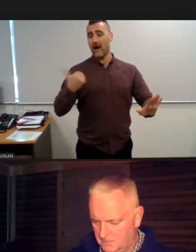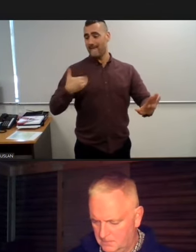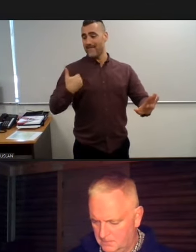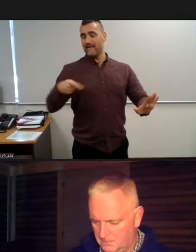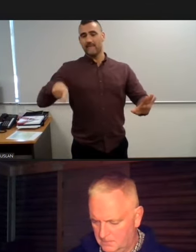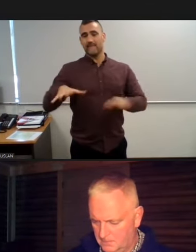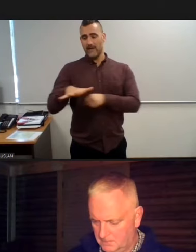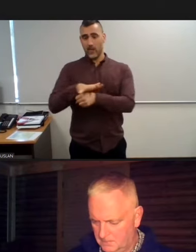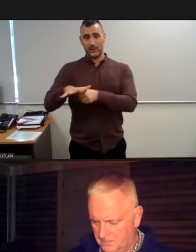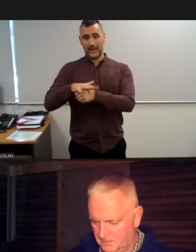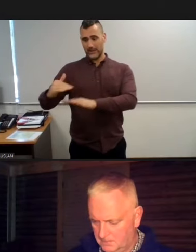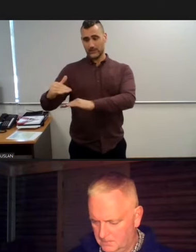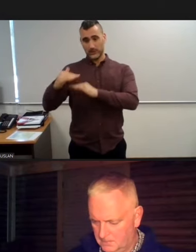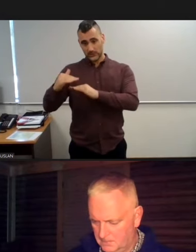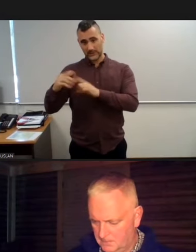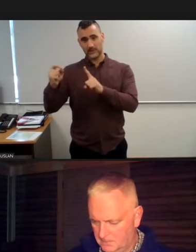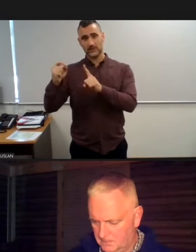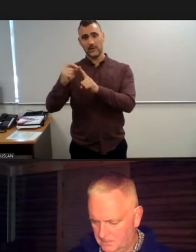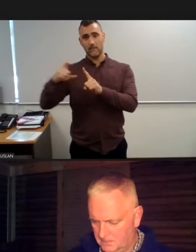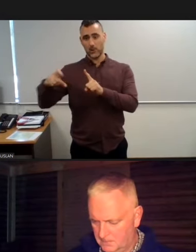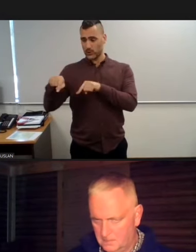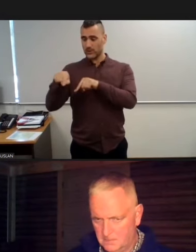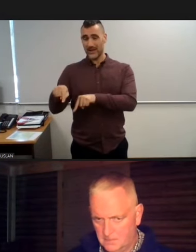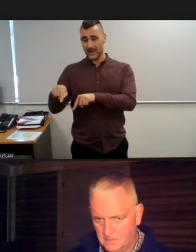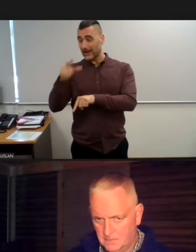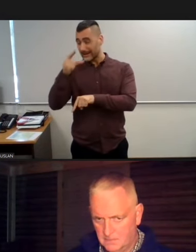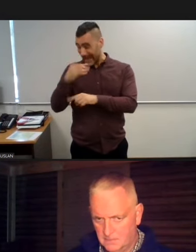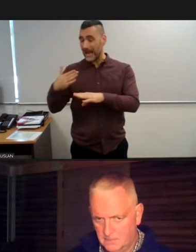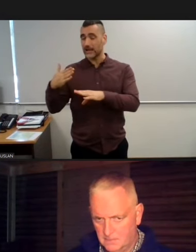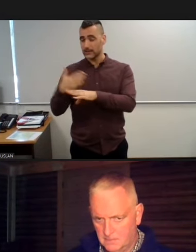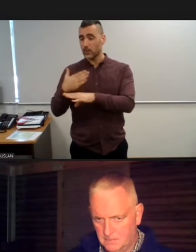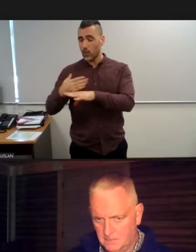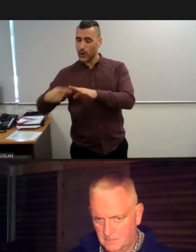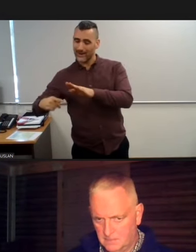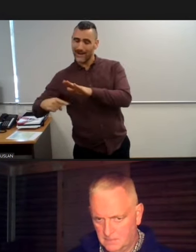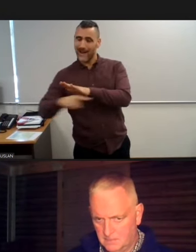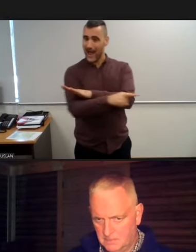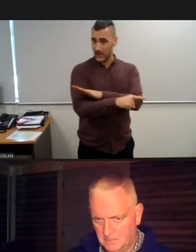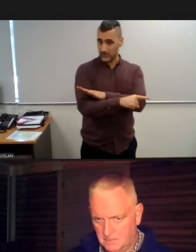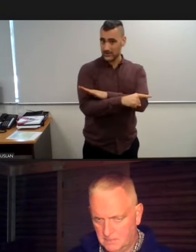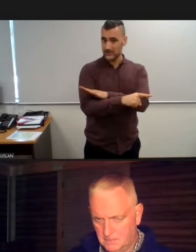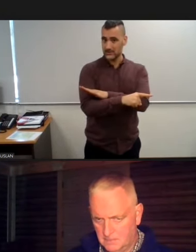to attend work outside of those areas if they can't work from home.